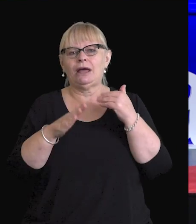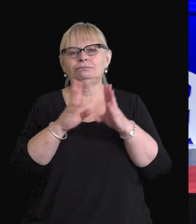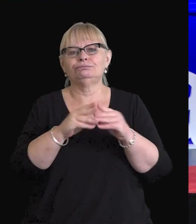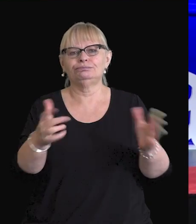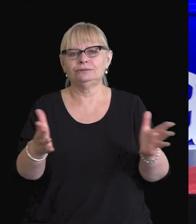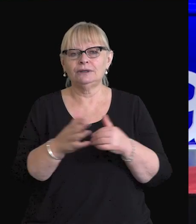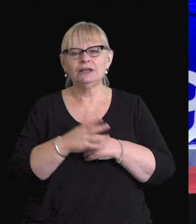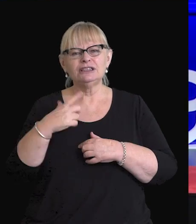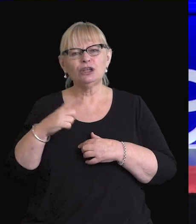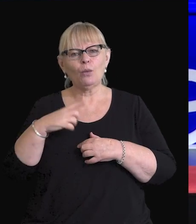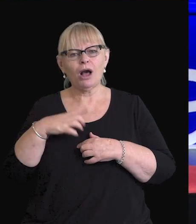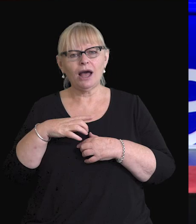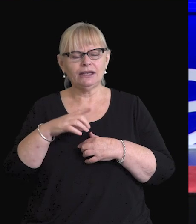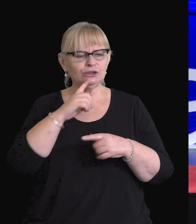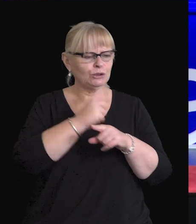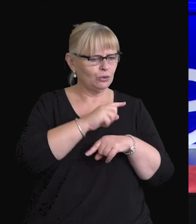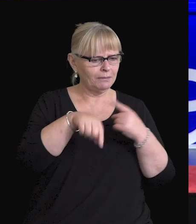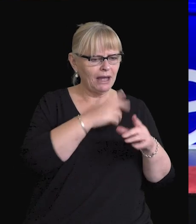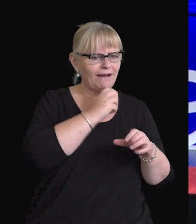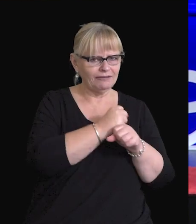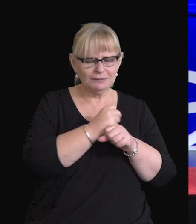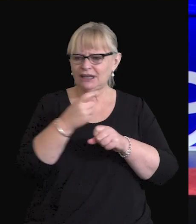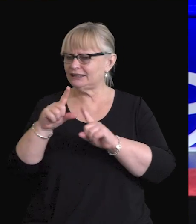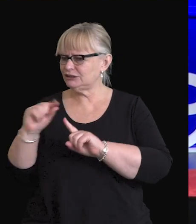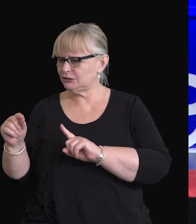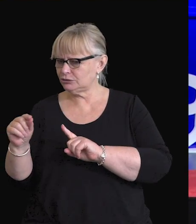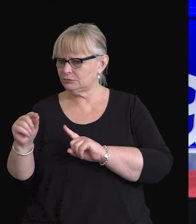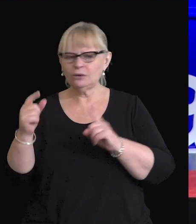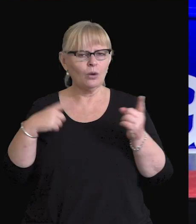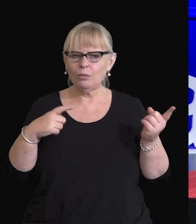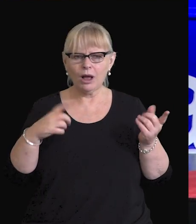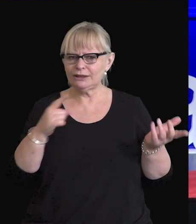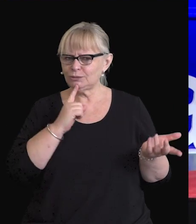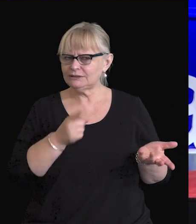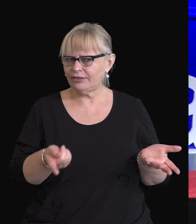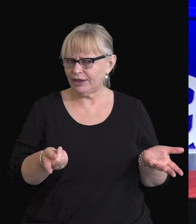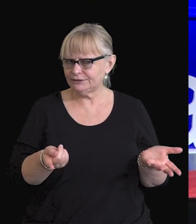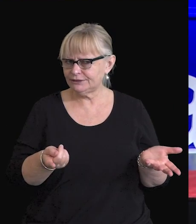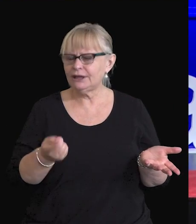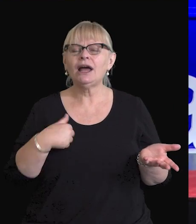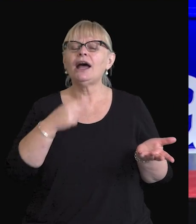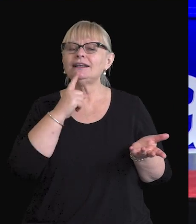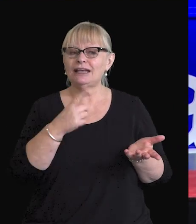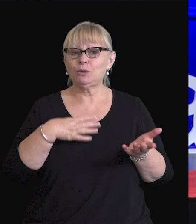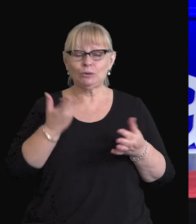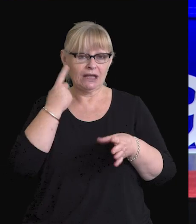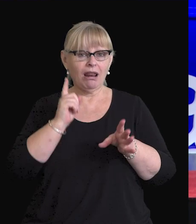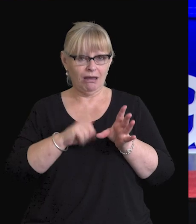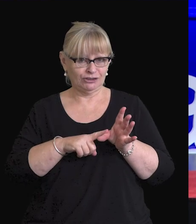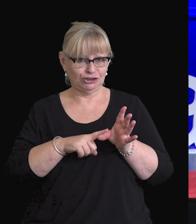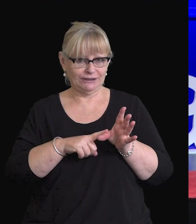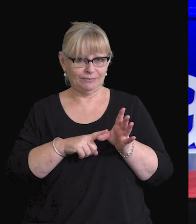Why then? Why do I conflate government and digital? Why do I say digital of the people, by the people, and for the people? I say this because last